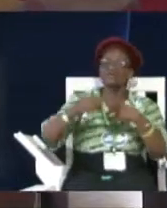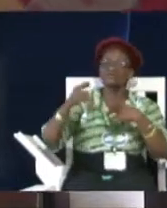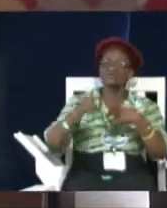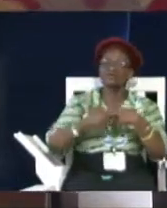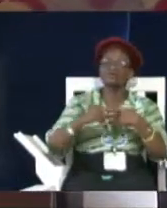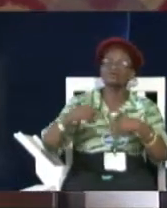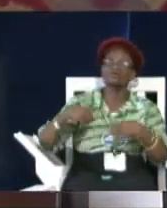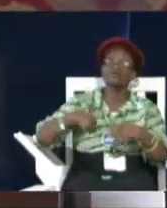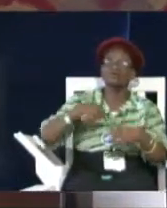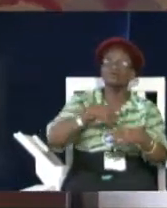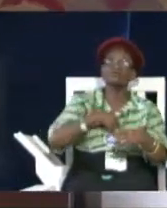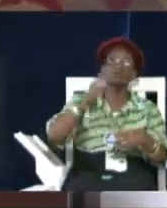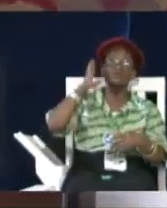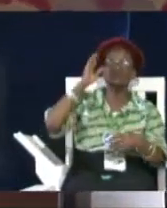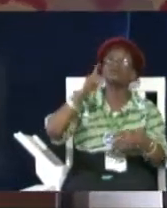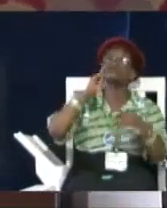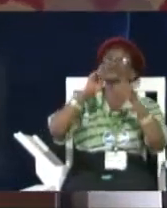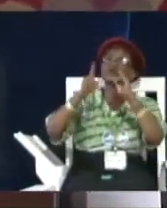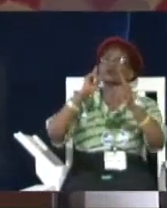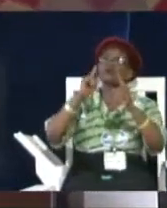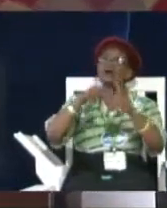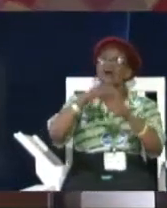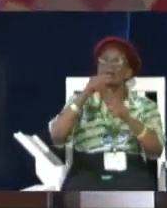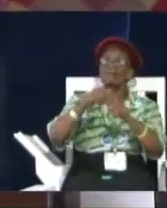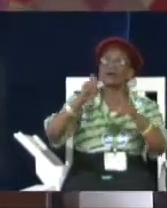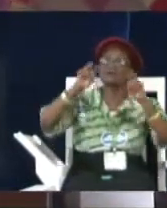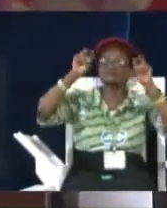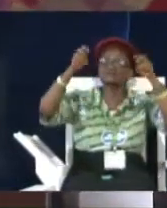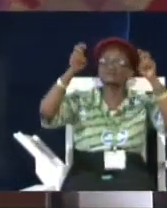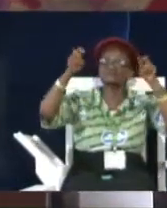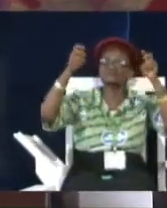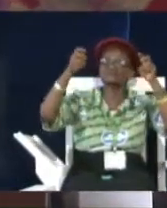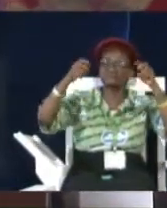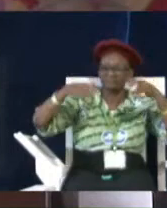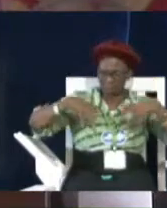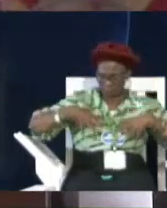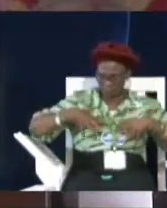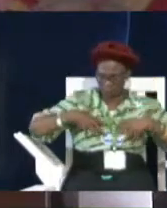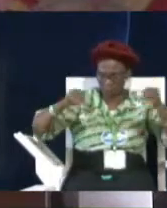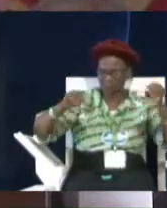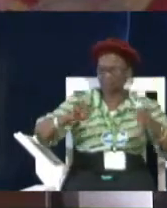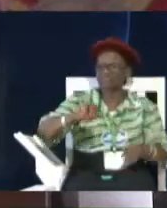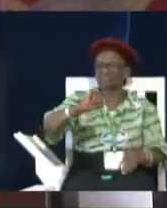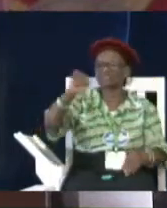we will be talking about healing virtues.